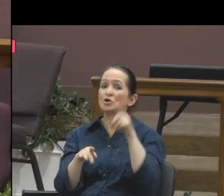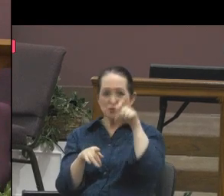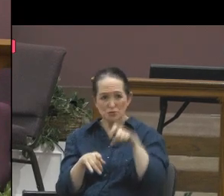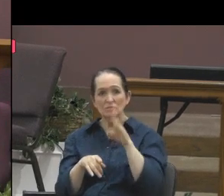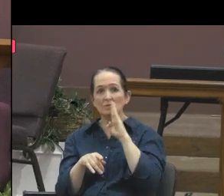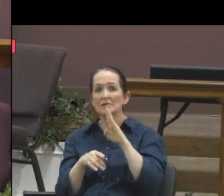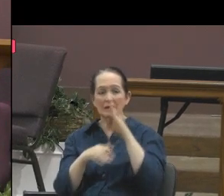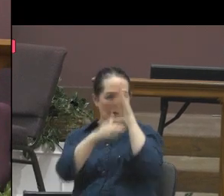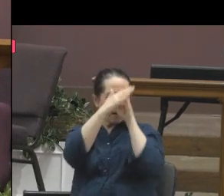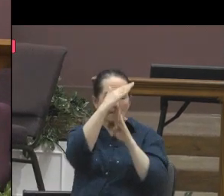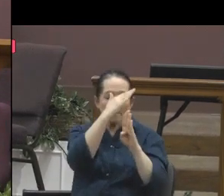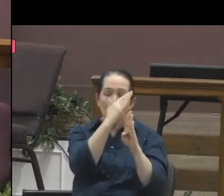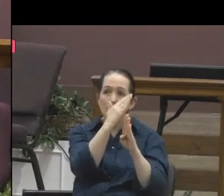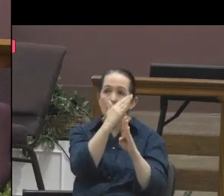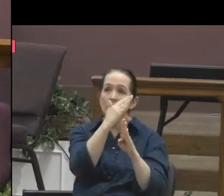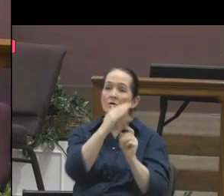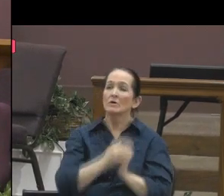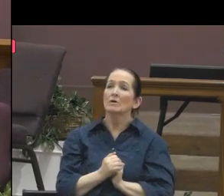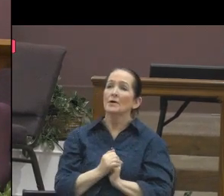humble.